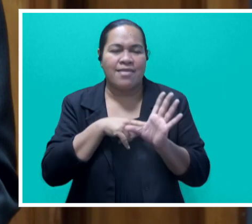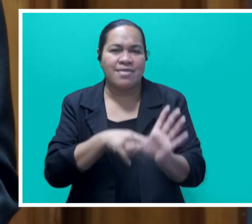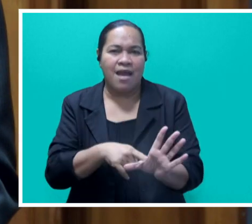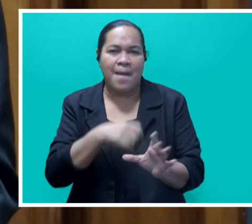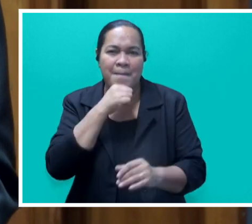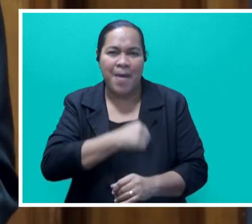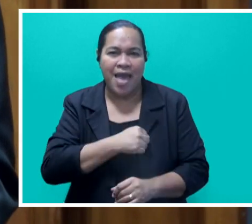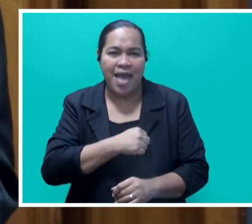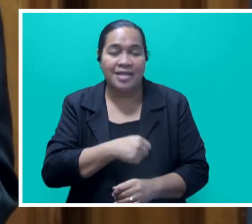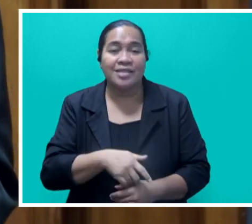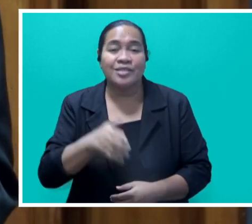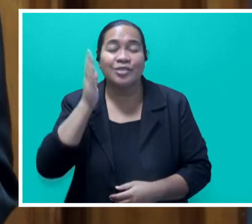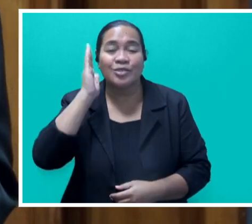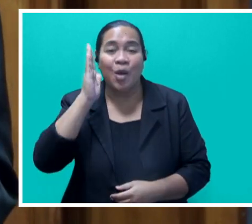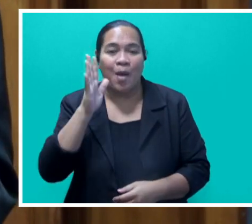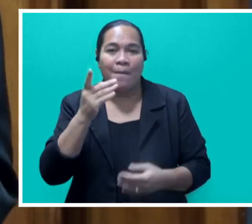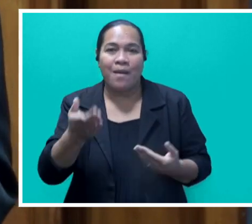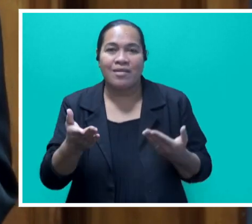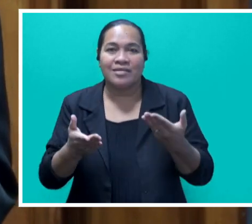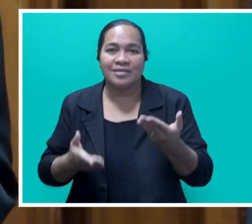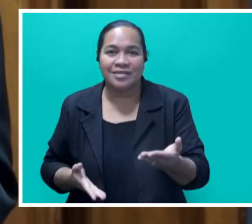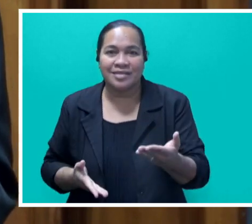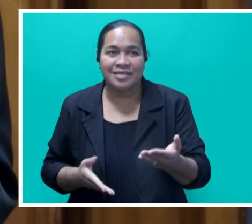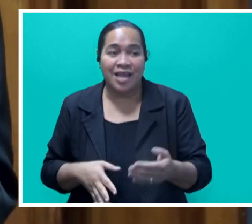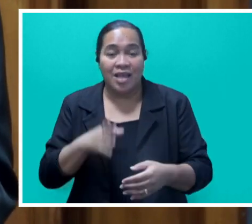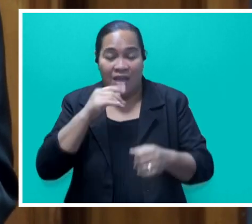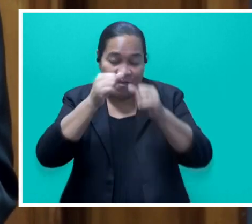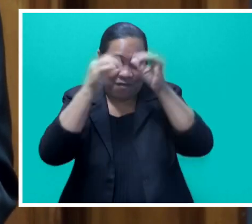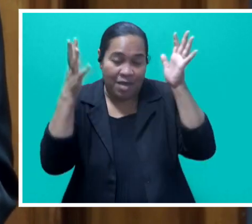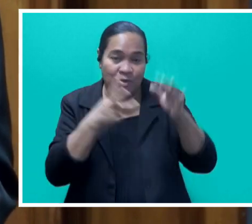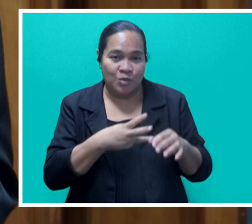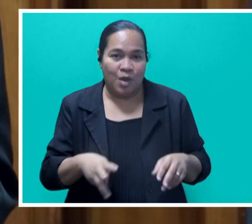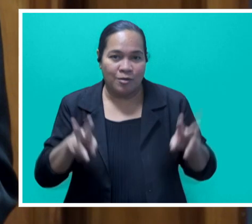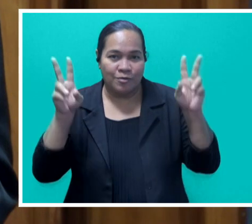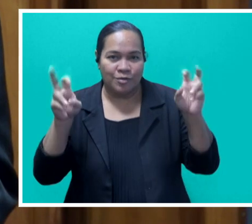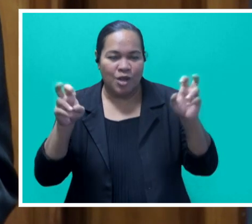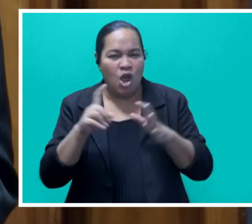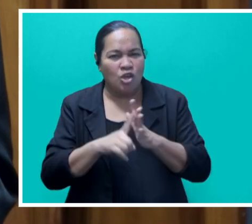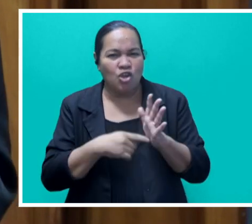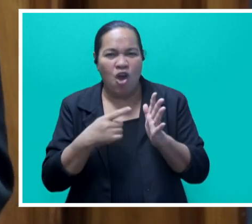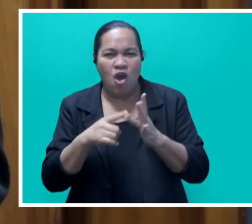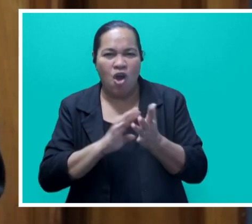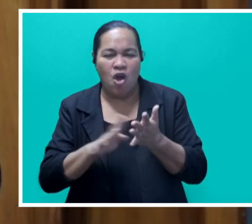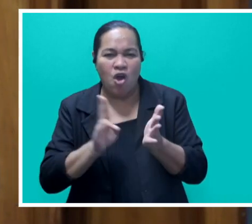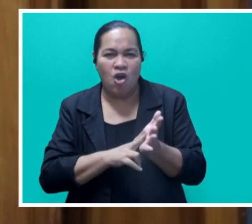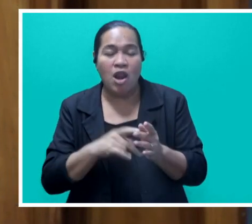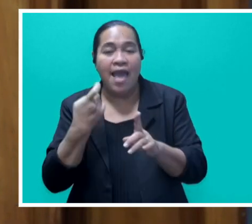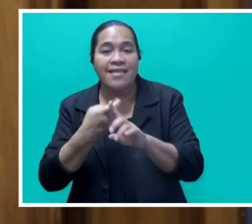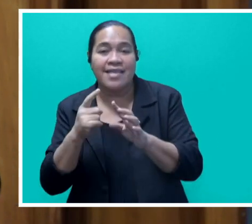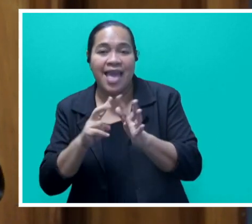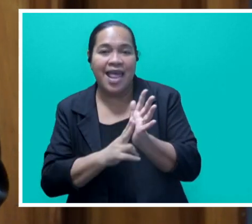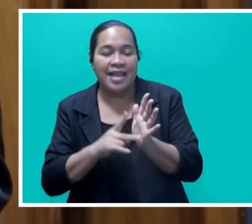his school prize-giving ceremony uttered the famous words of John Fritzergerald Kennedy about service before